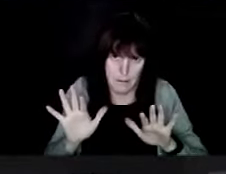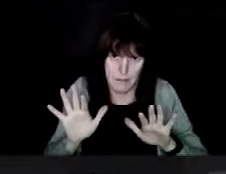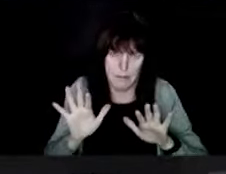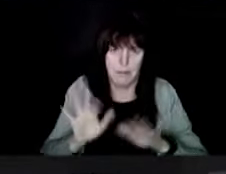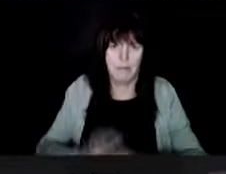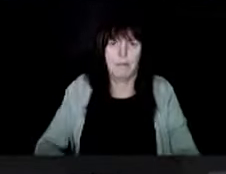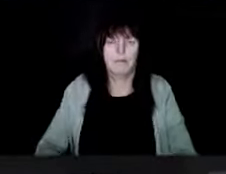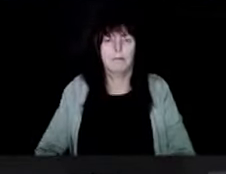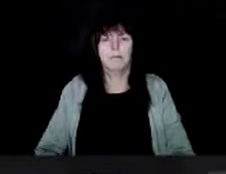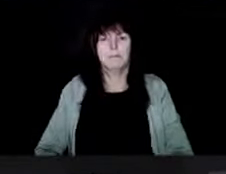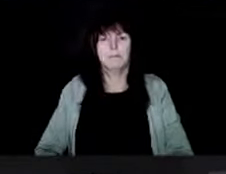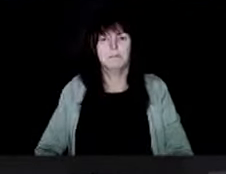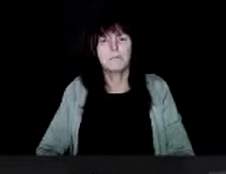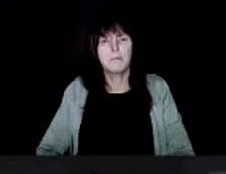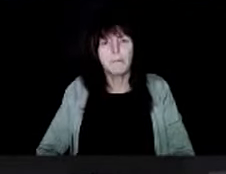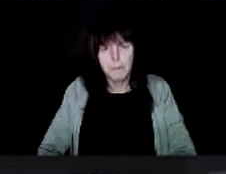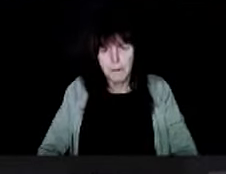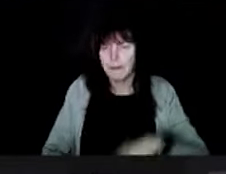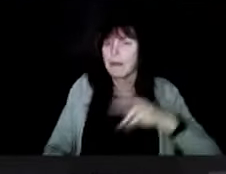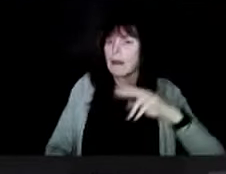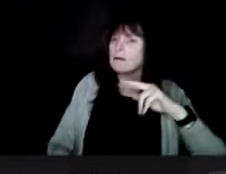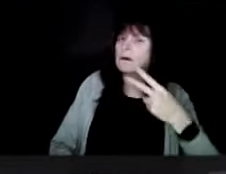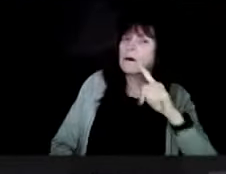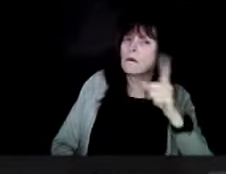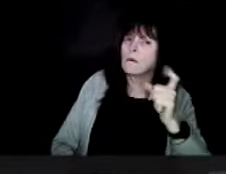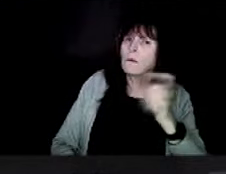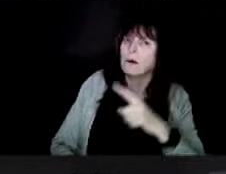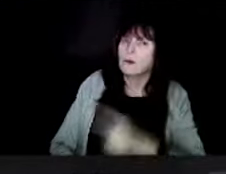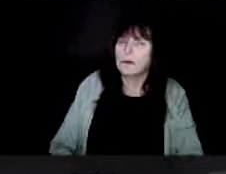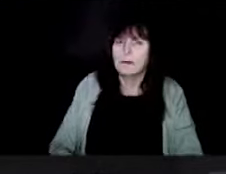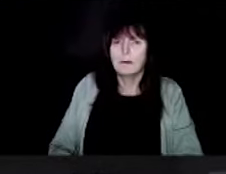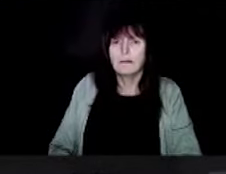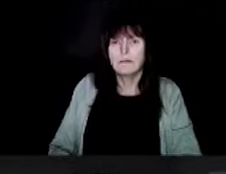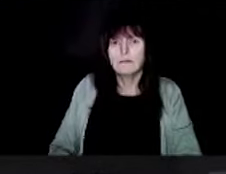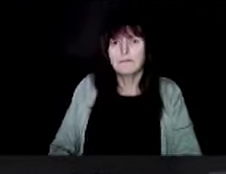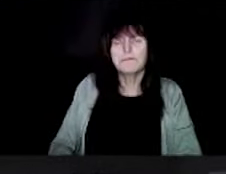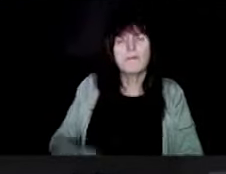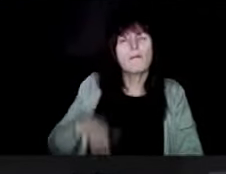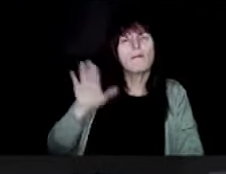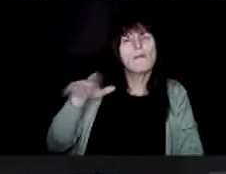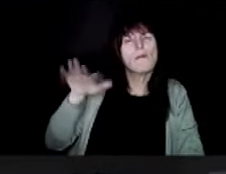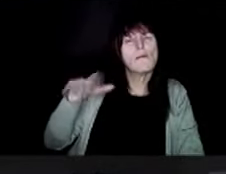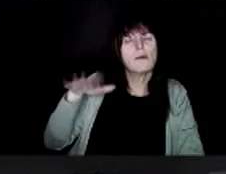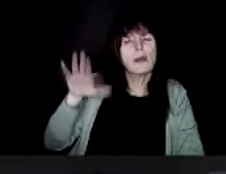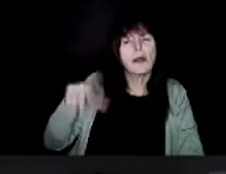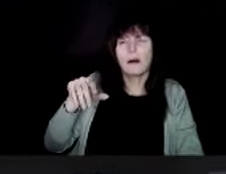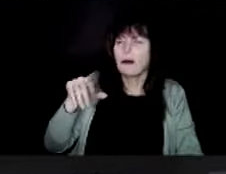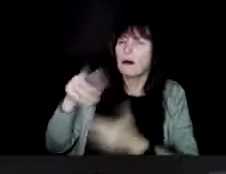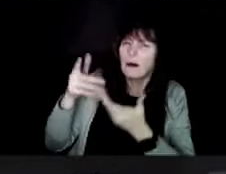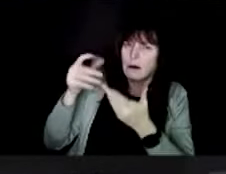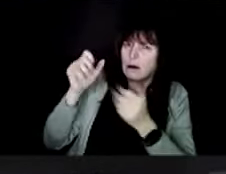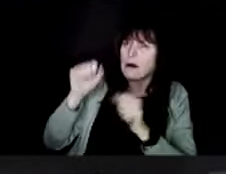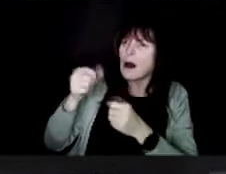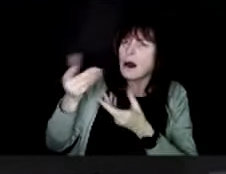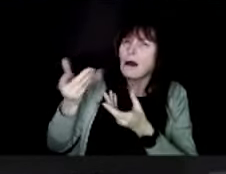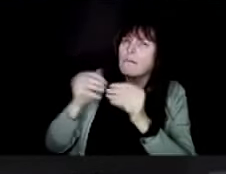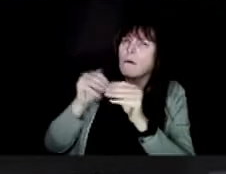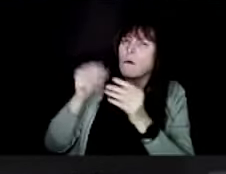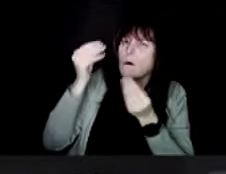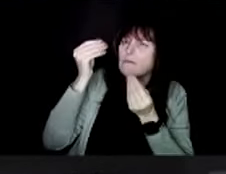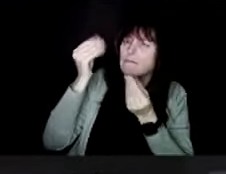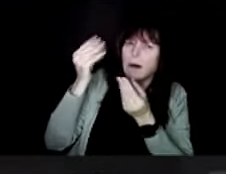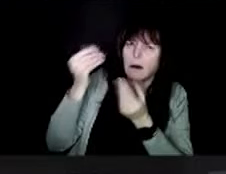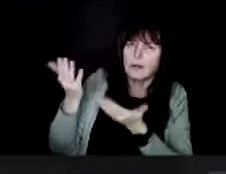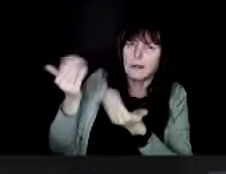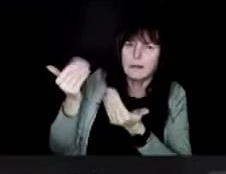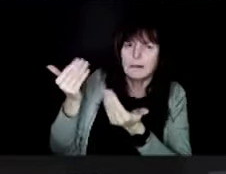All right, thank you. And can you give us a little more detail on who are these immunocompromised people that can start